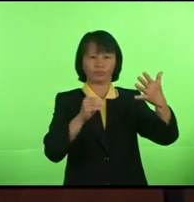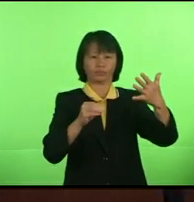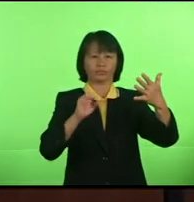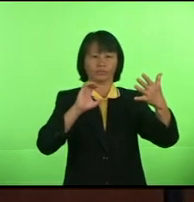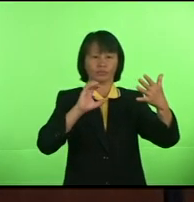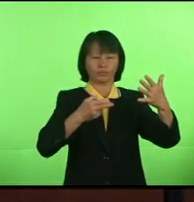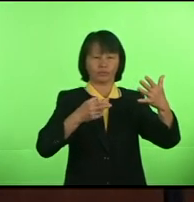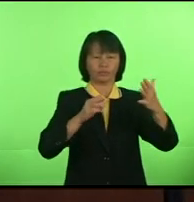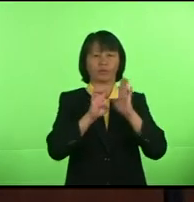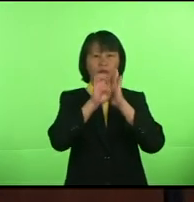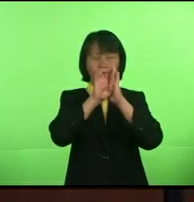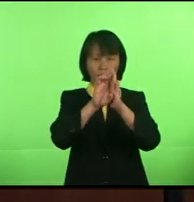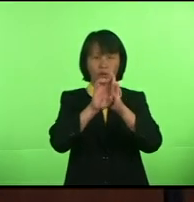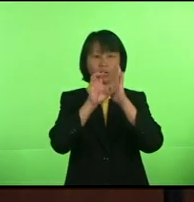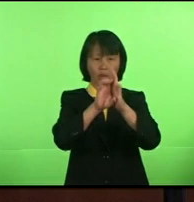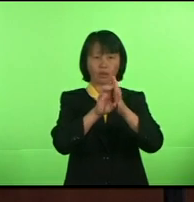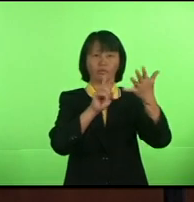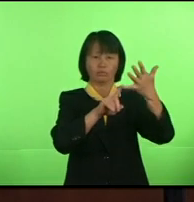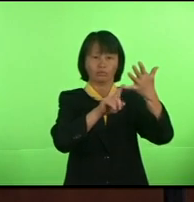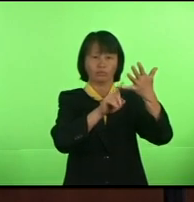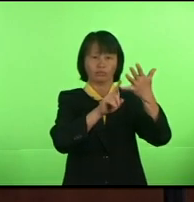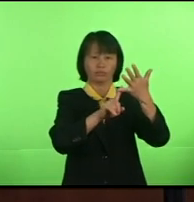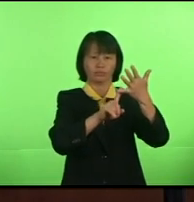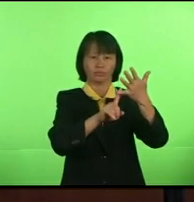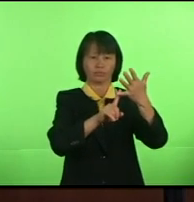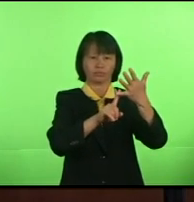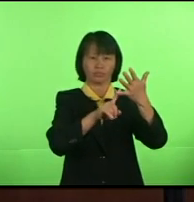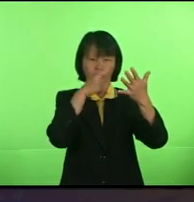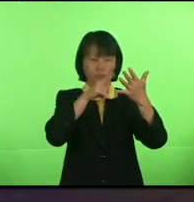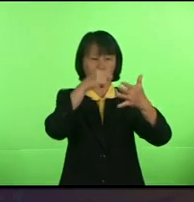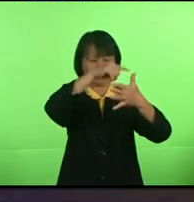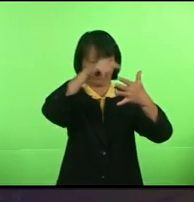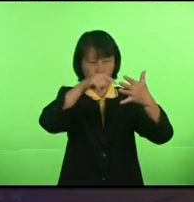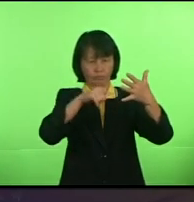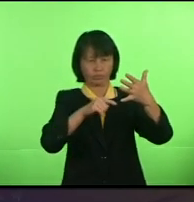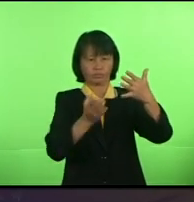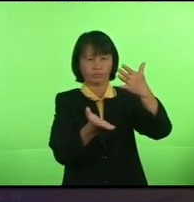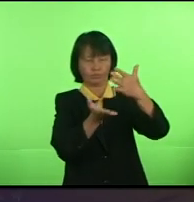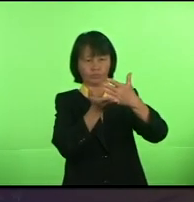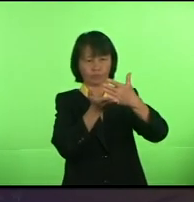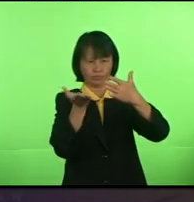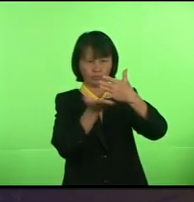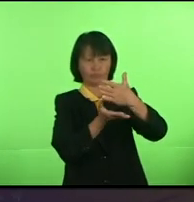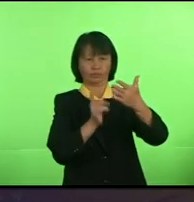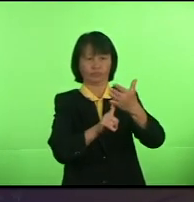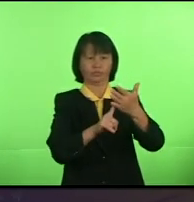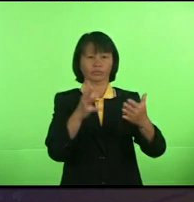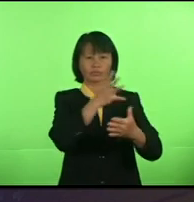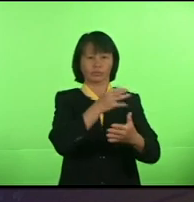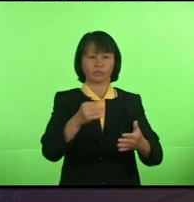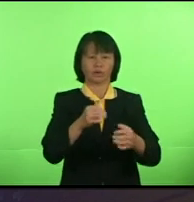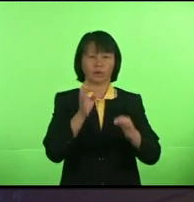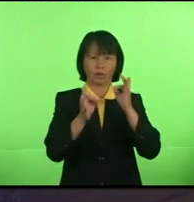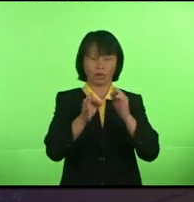group. Examples are great at clarifying your points. And then charts and diagrams. If